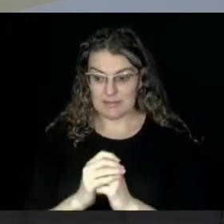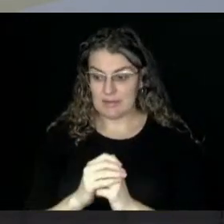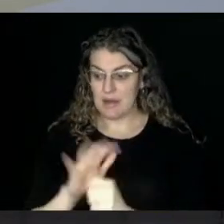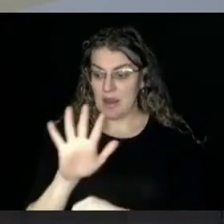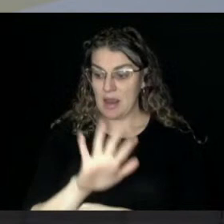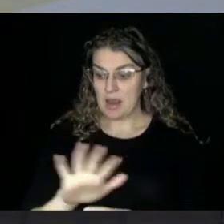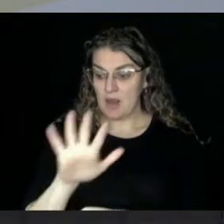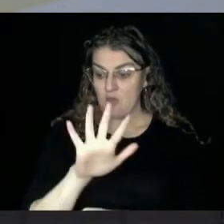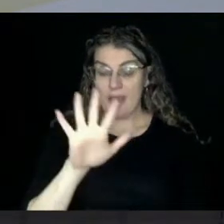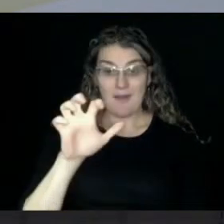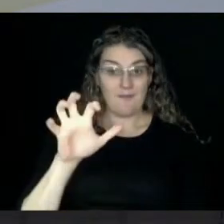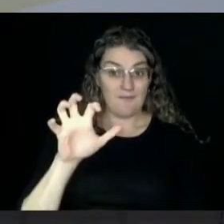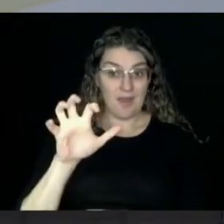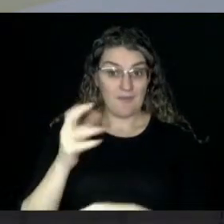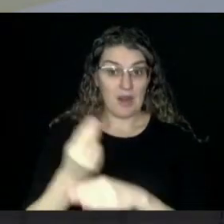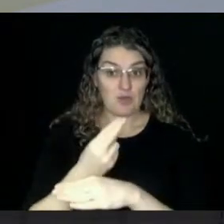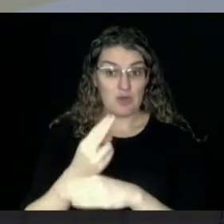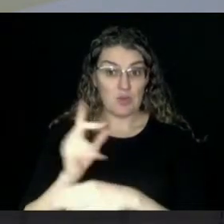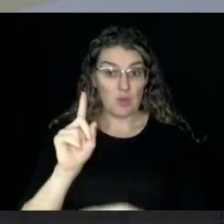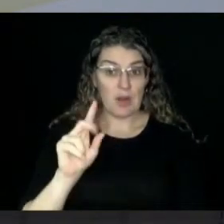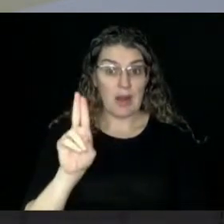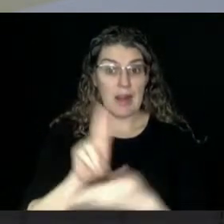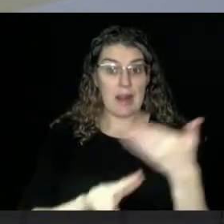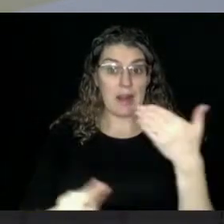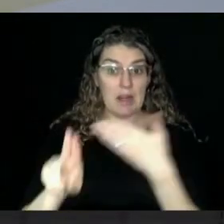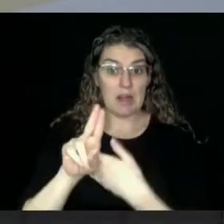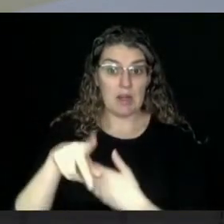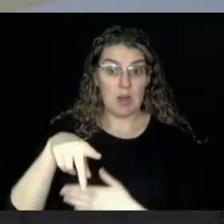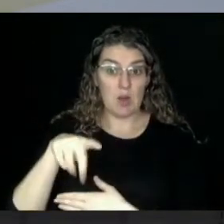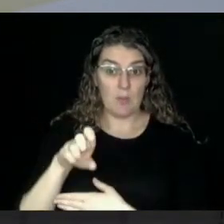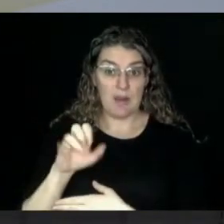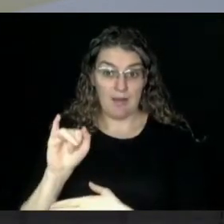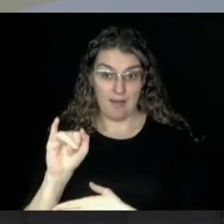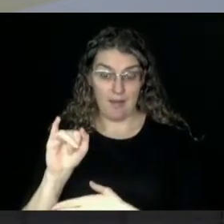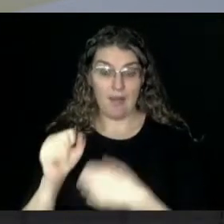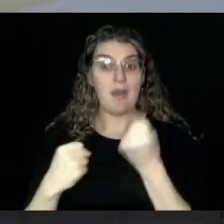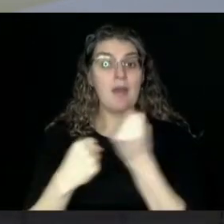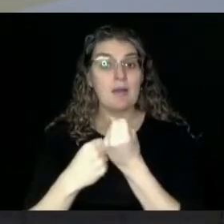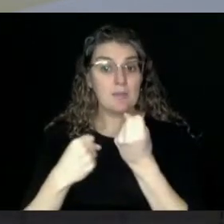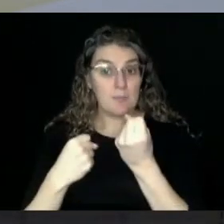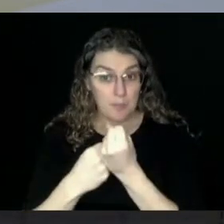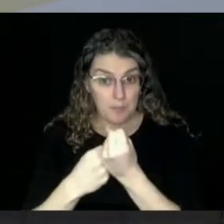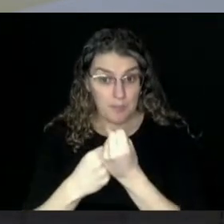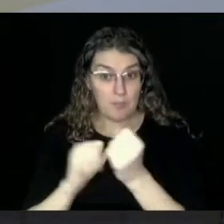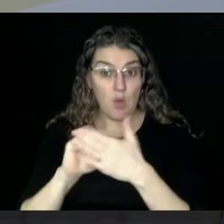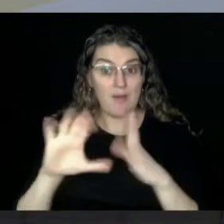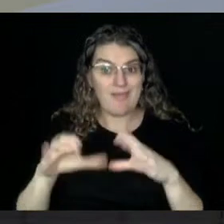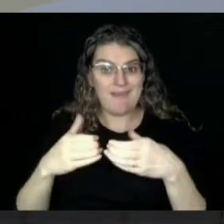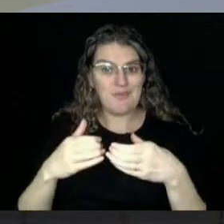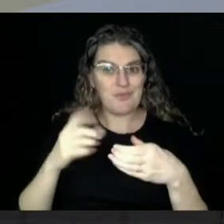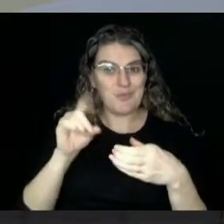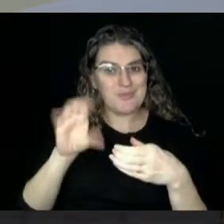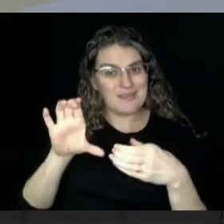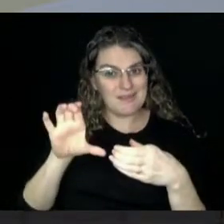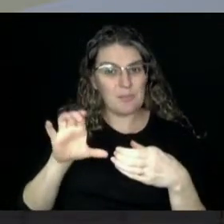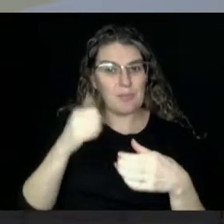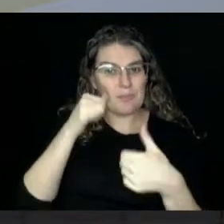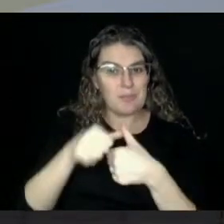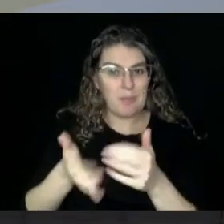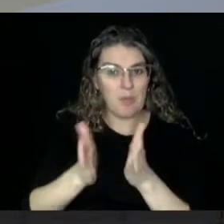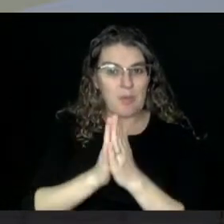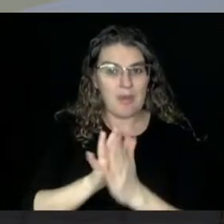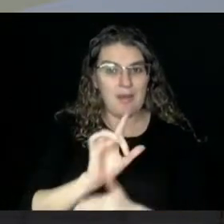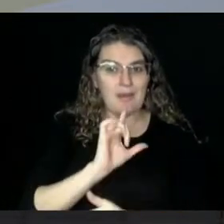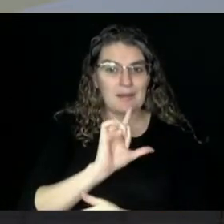used in early December at UPEI to support the targeted testing of 20 to 29-year-olds. In